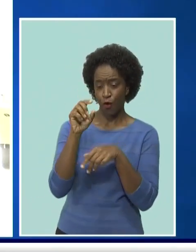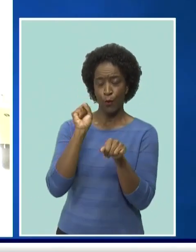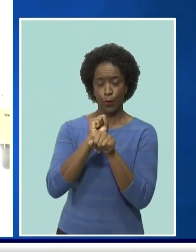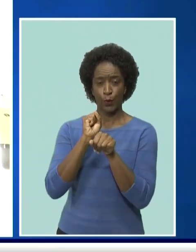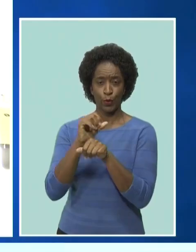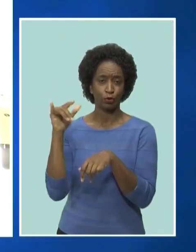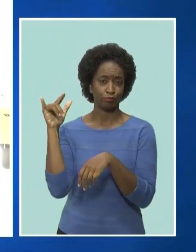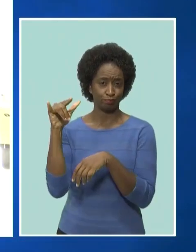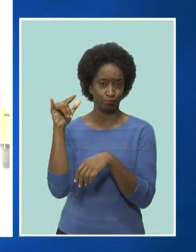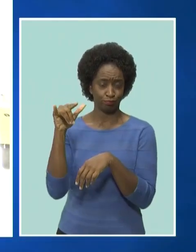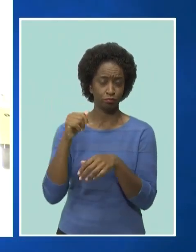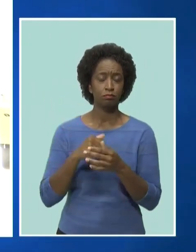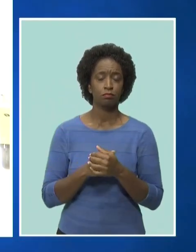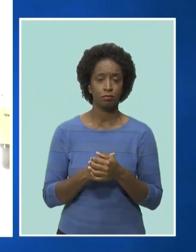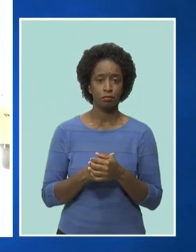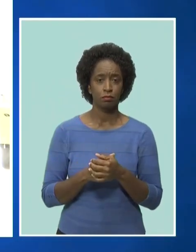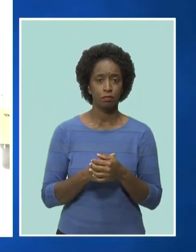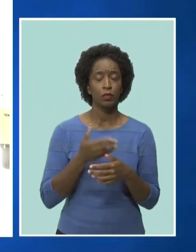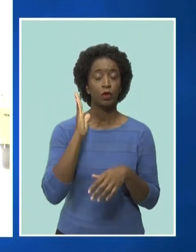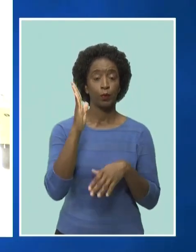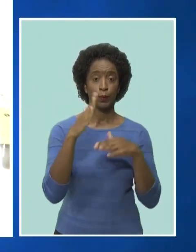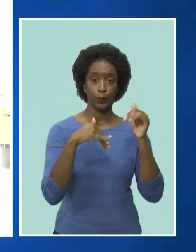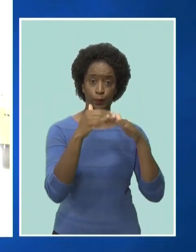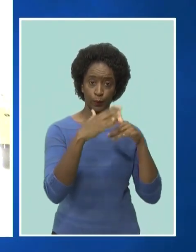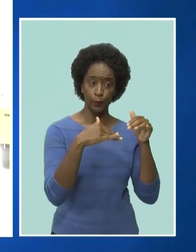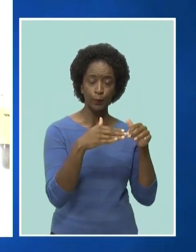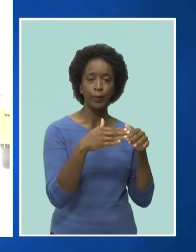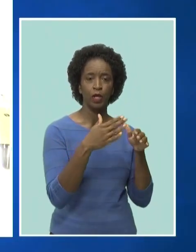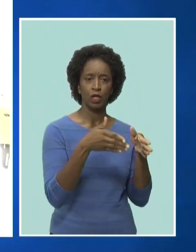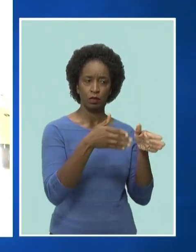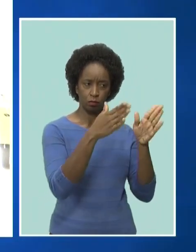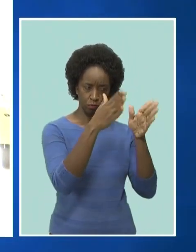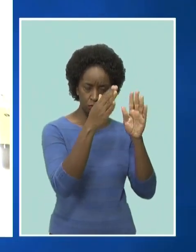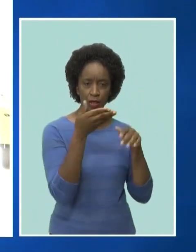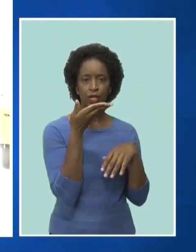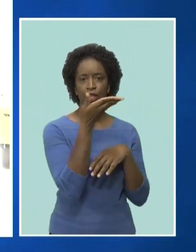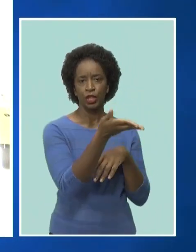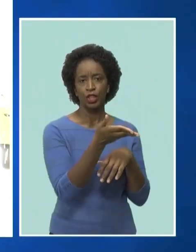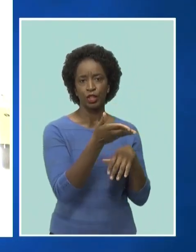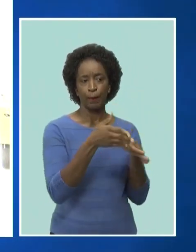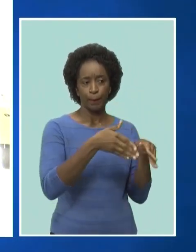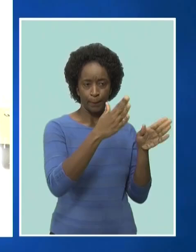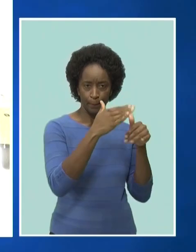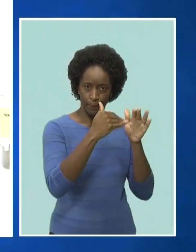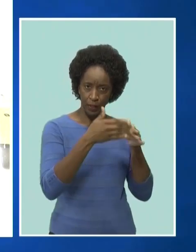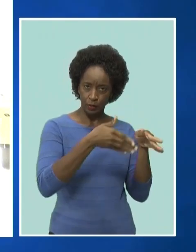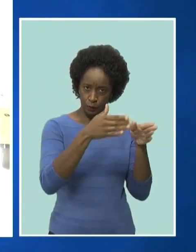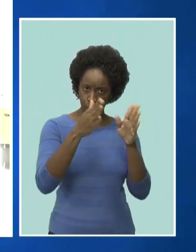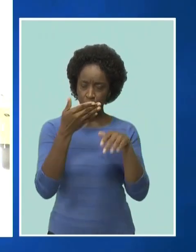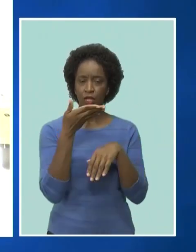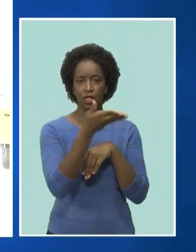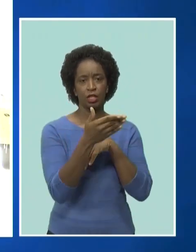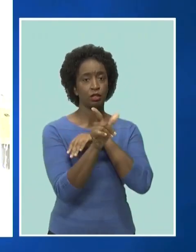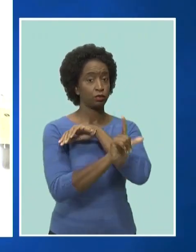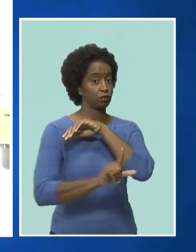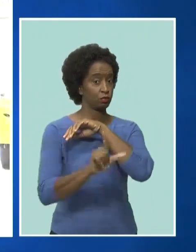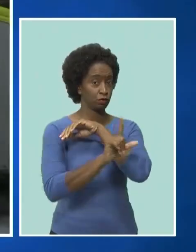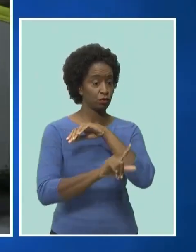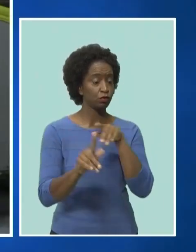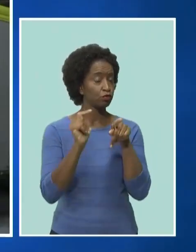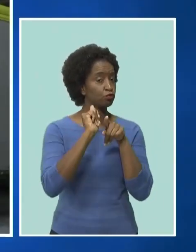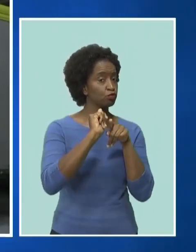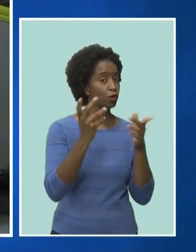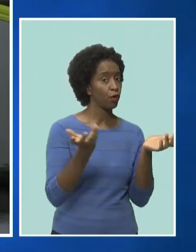we're building out a state-of-the-art facility in St. Lucie to cater to airport firefighting and